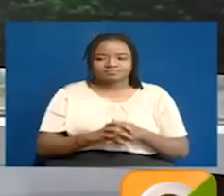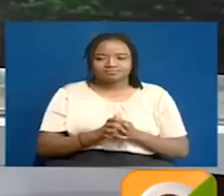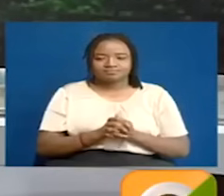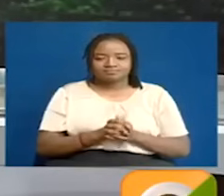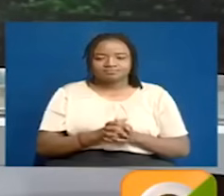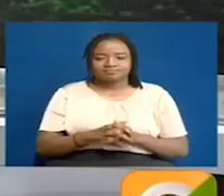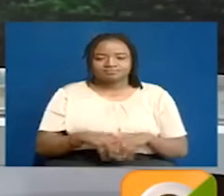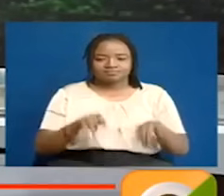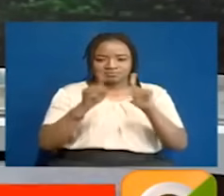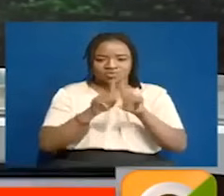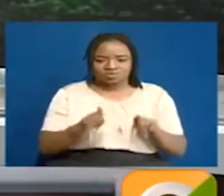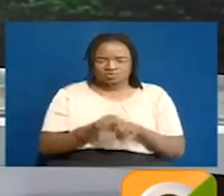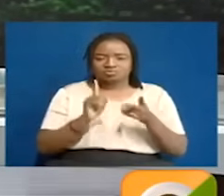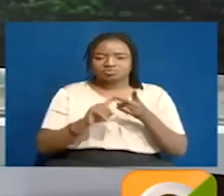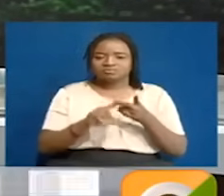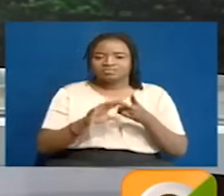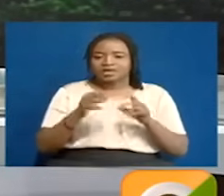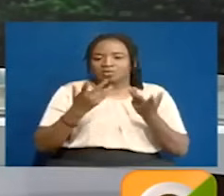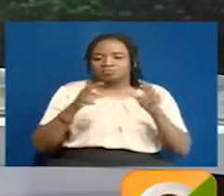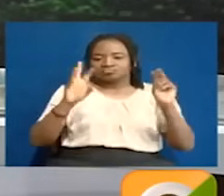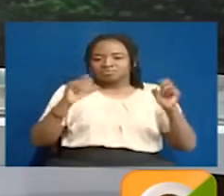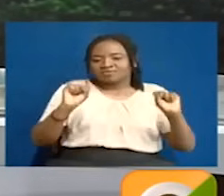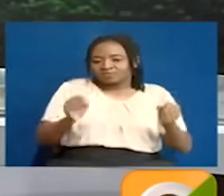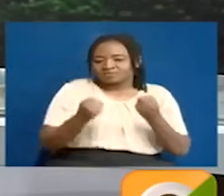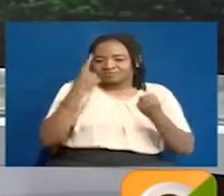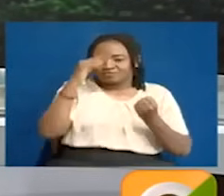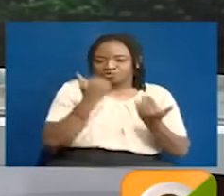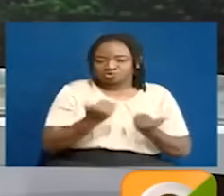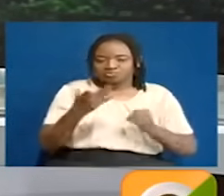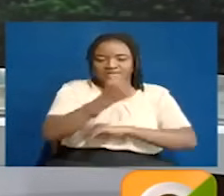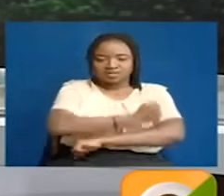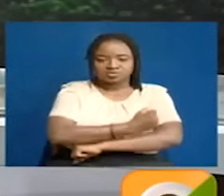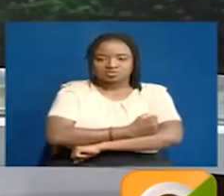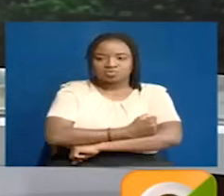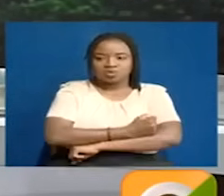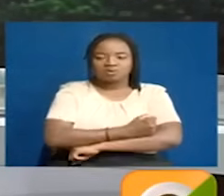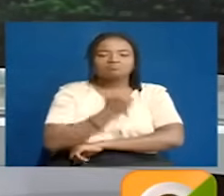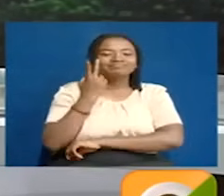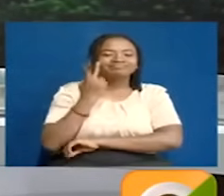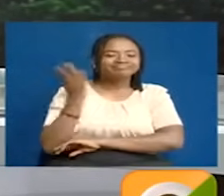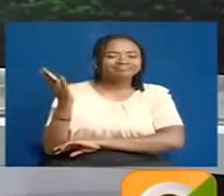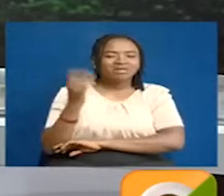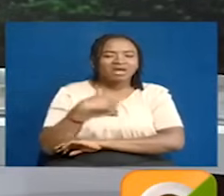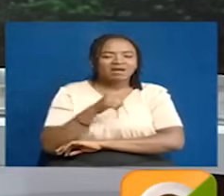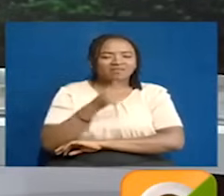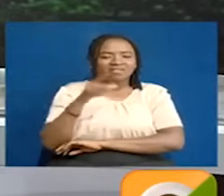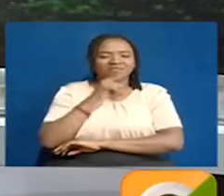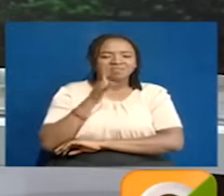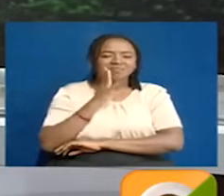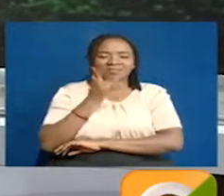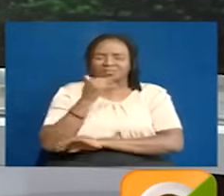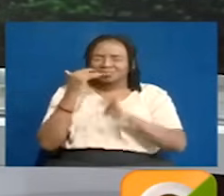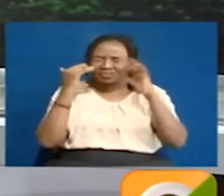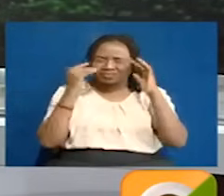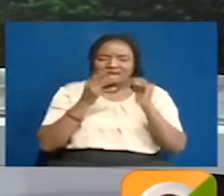Staying on the subject of safety in schools, we look tonight at a distraught parent who is